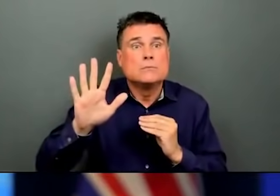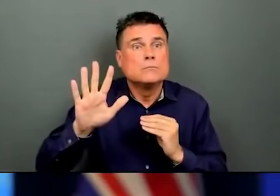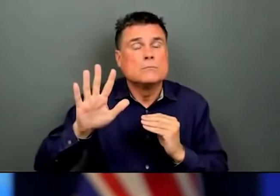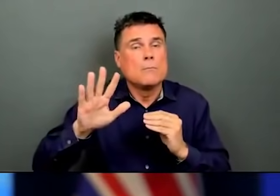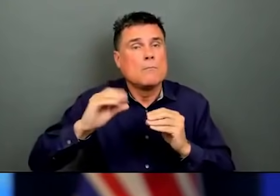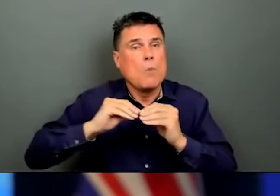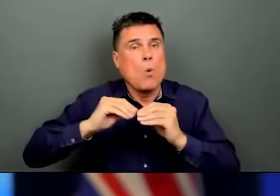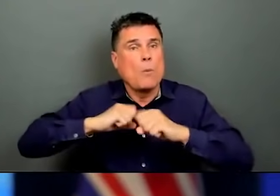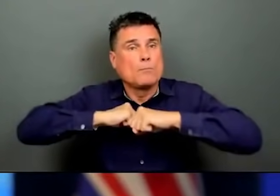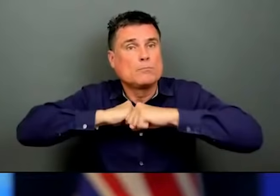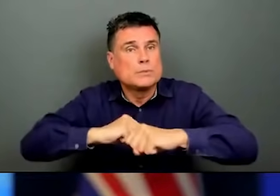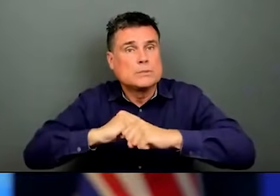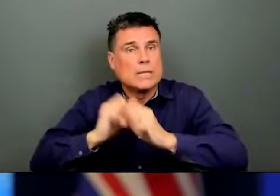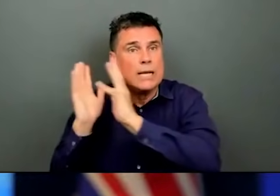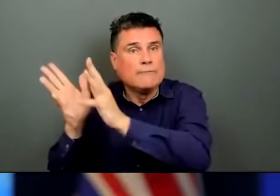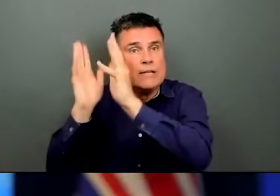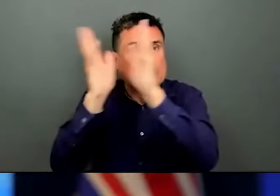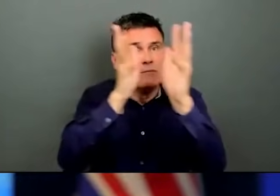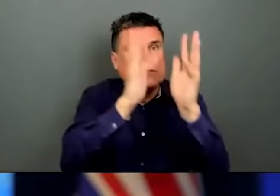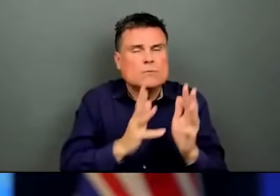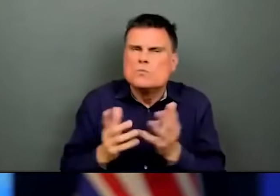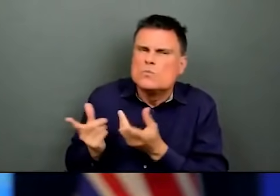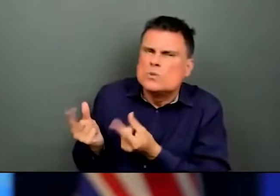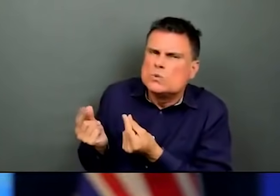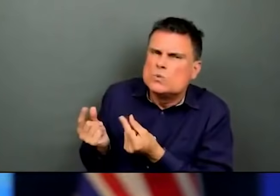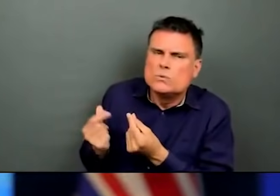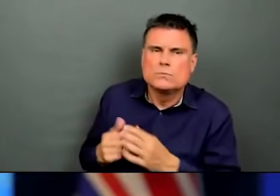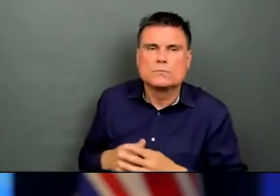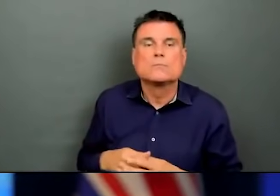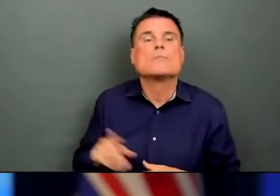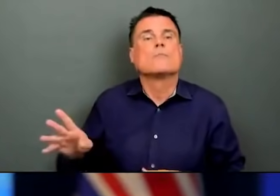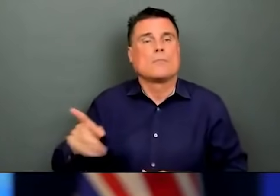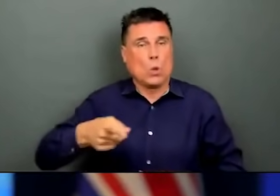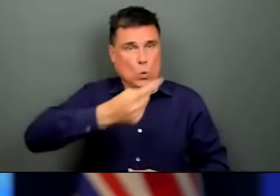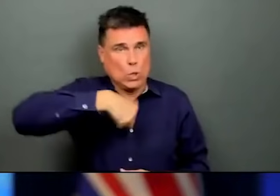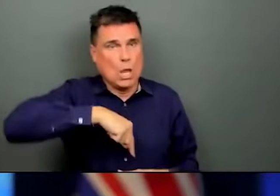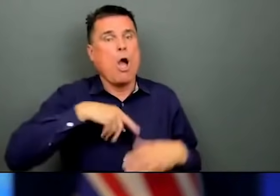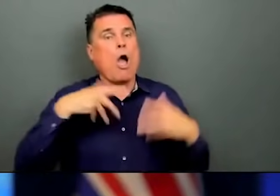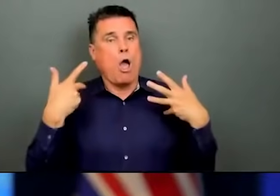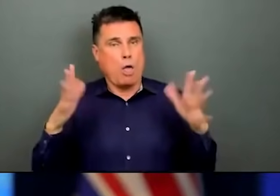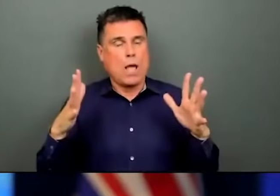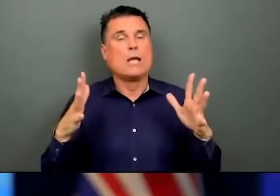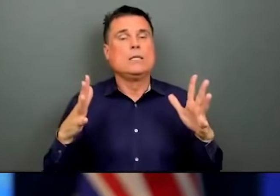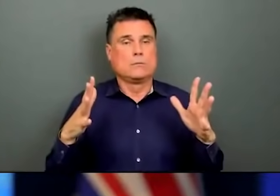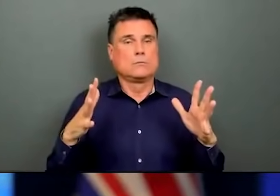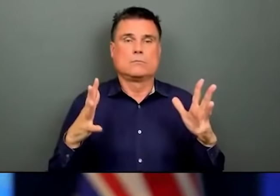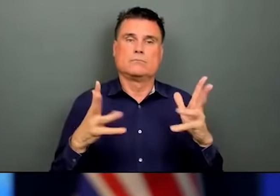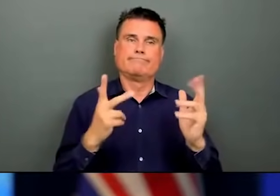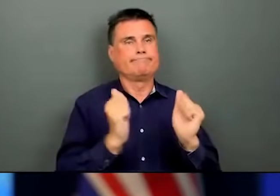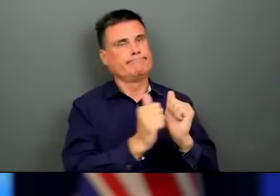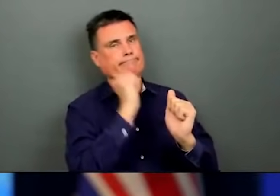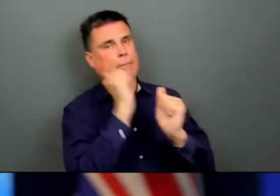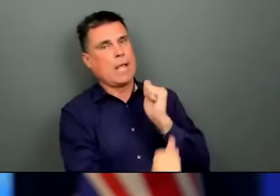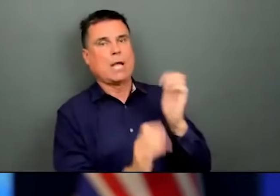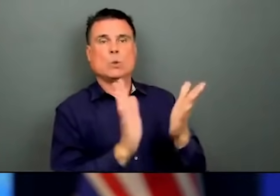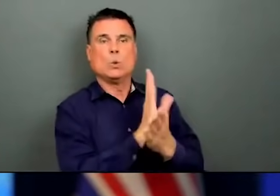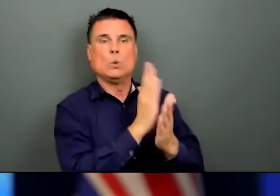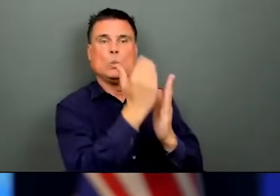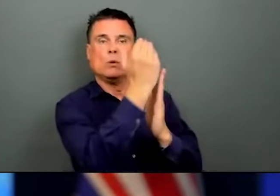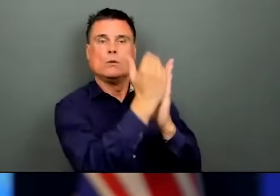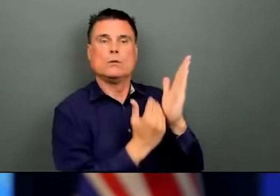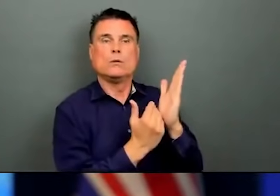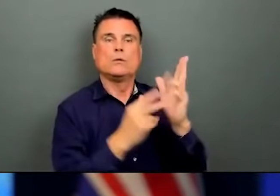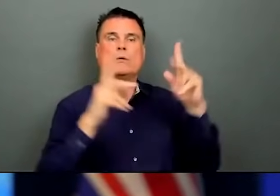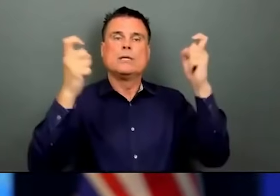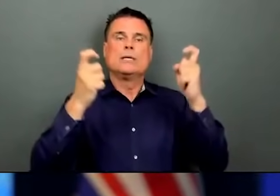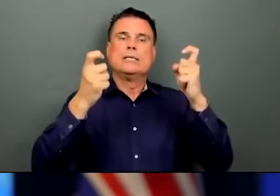Indigenous Peoples in our legislature. It's called the Declaration Act, and we are implementing that. Free, prior, and informed consent doesn't just mean